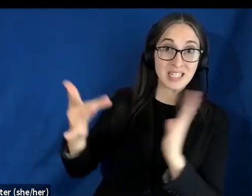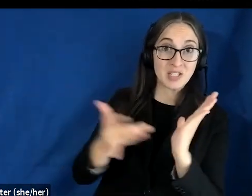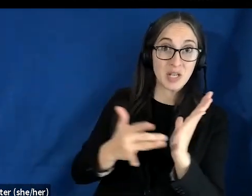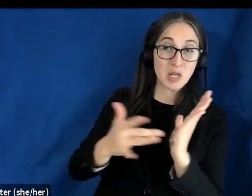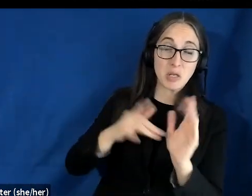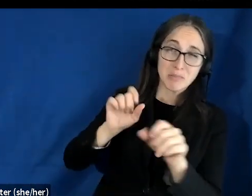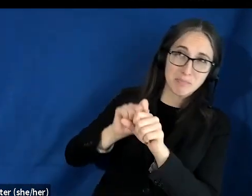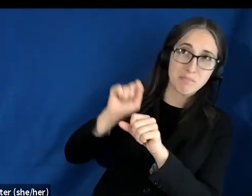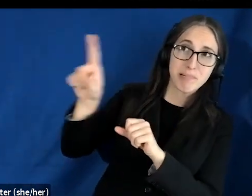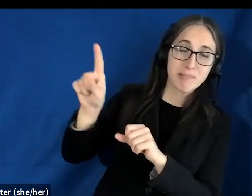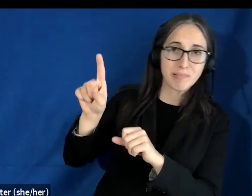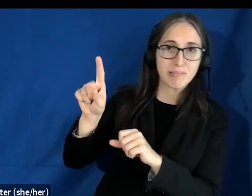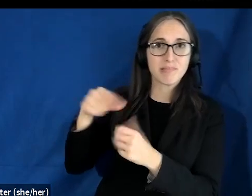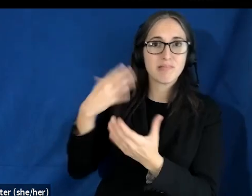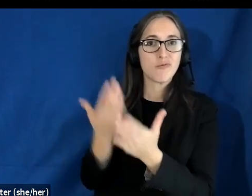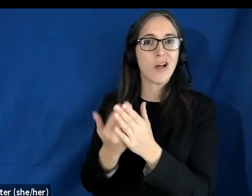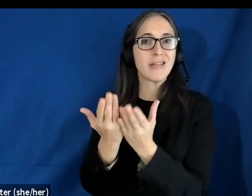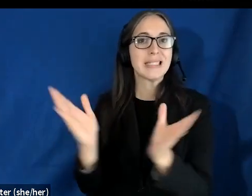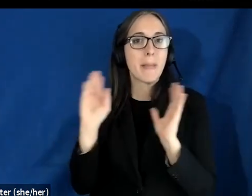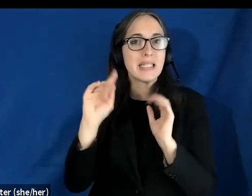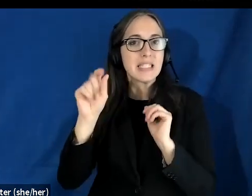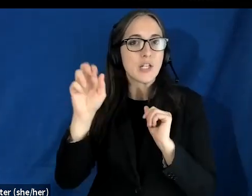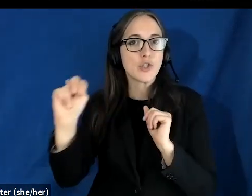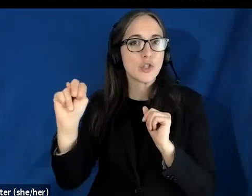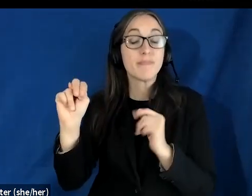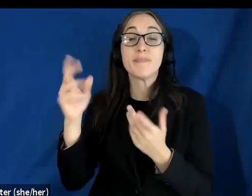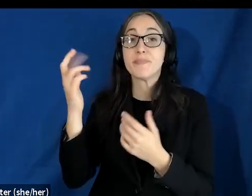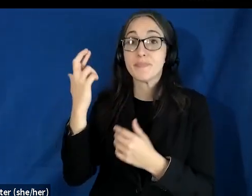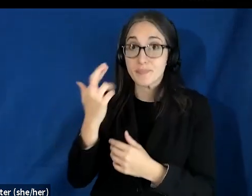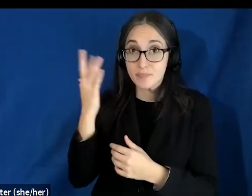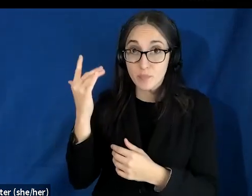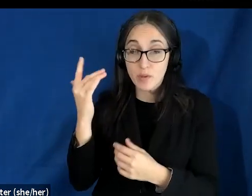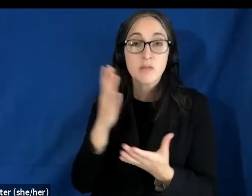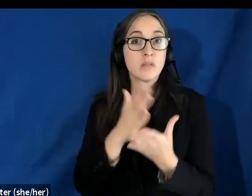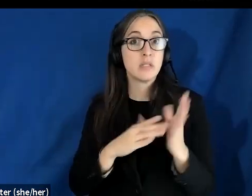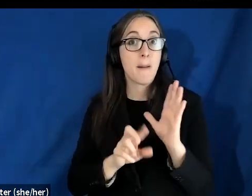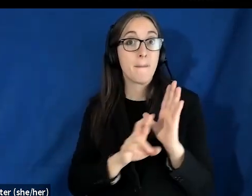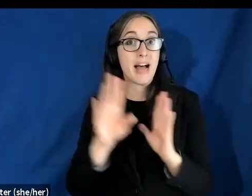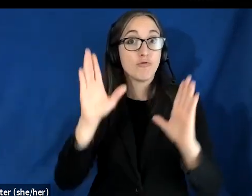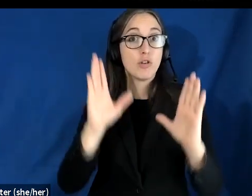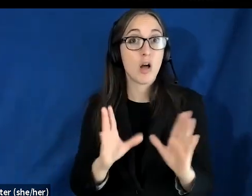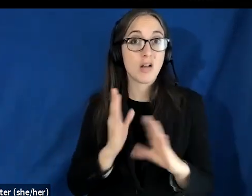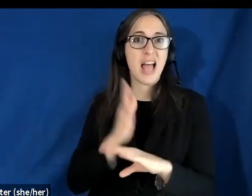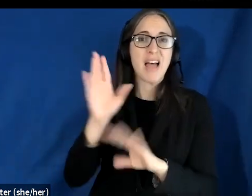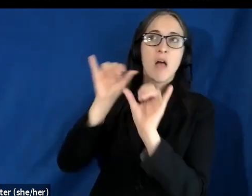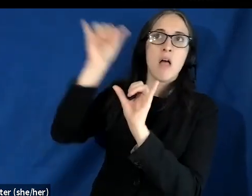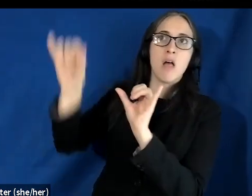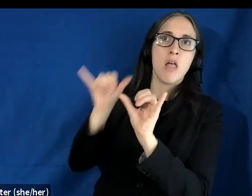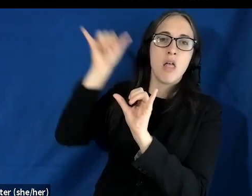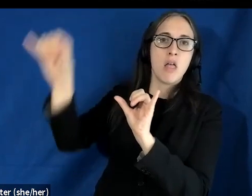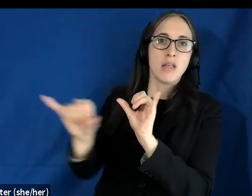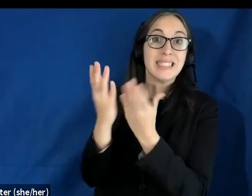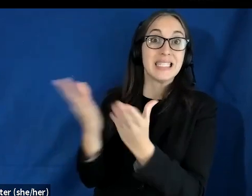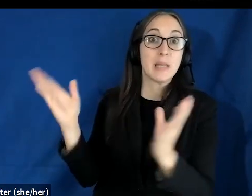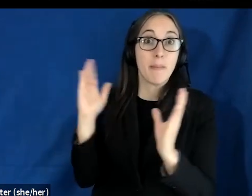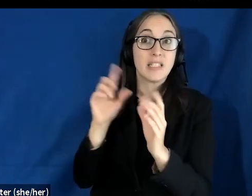because certain astronauts, after they spent a lot of time in space, start experiencing vision loss because there's